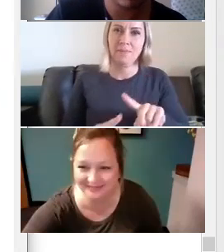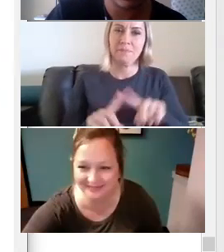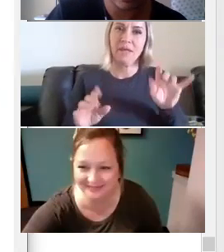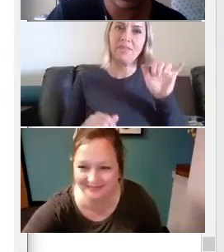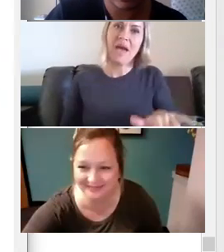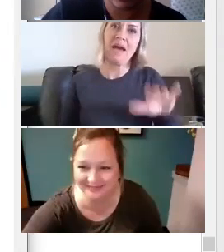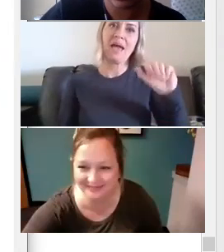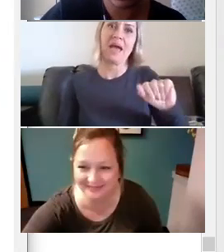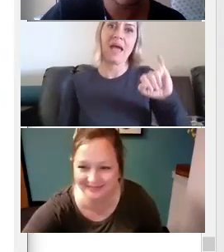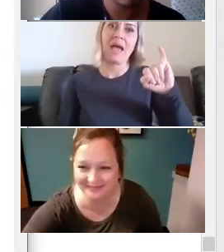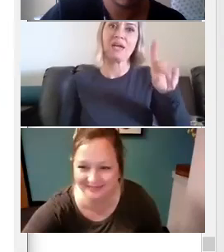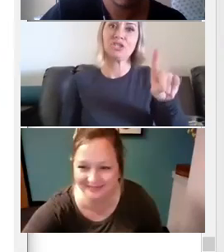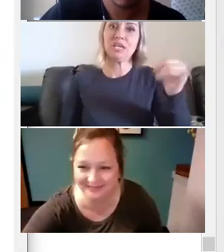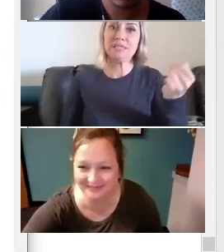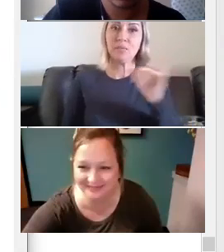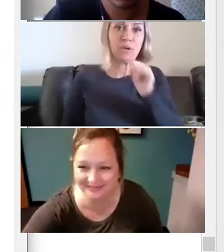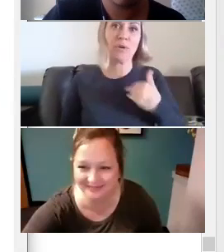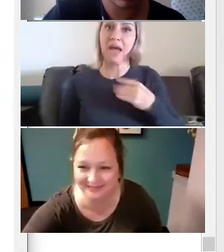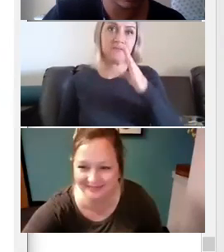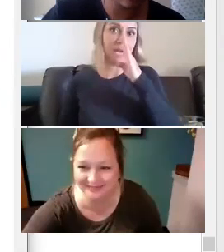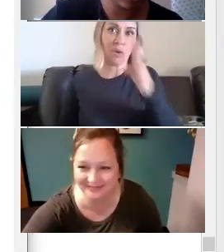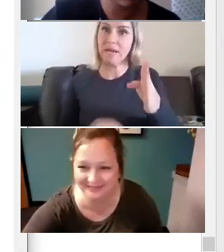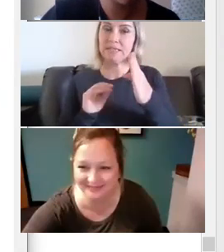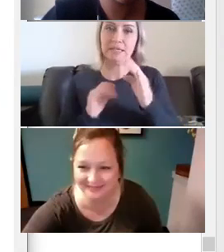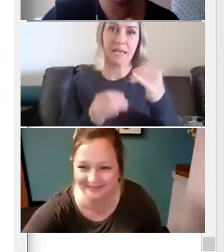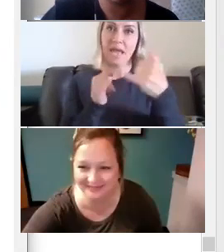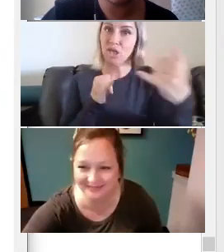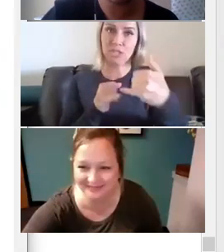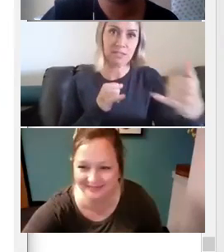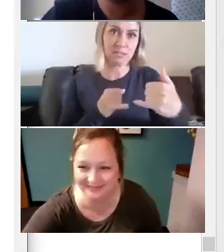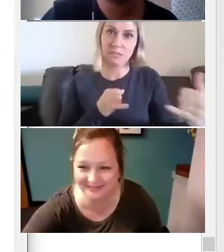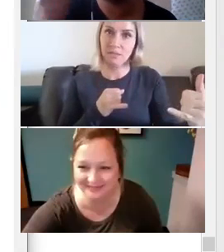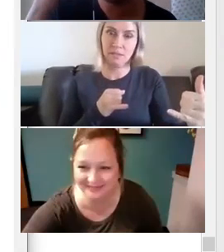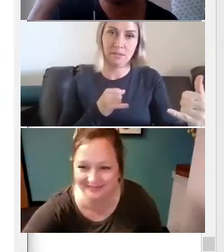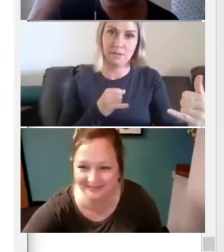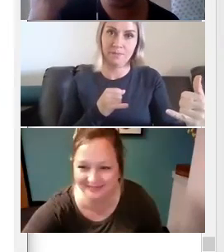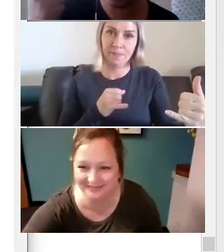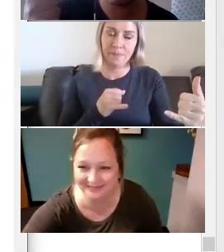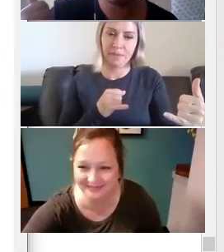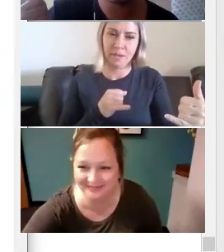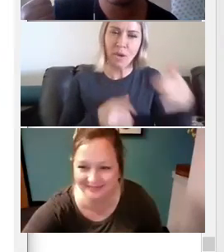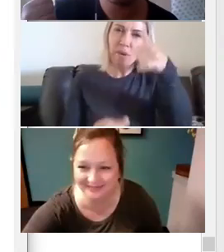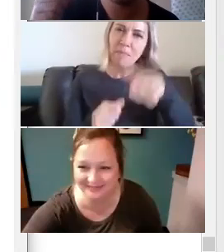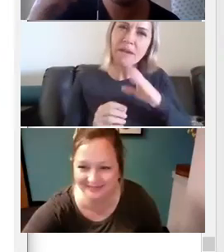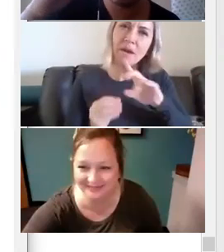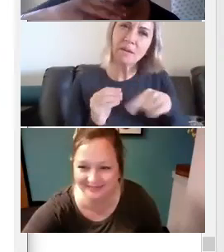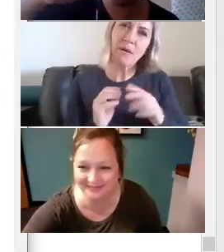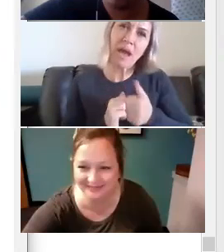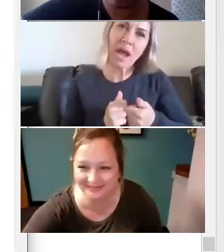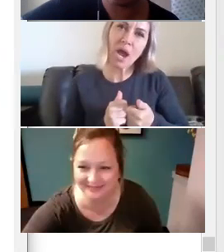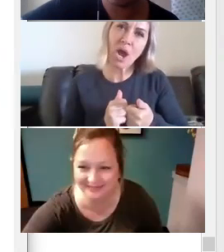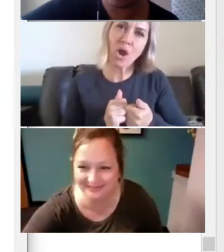we have undirected edges, and I'll talk about this in more detail later, but remember that I talked about how